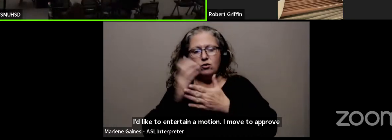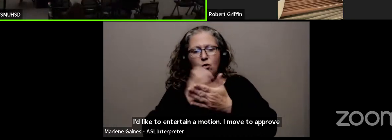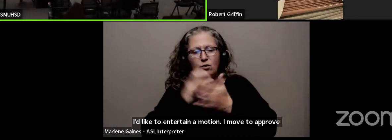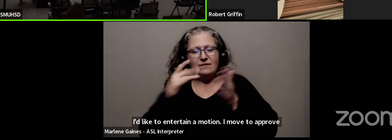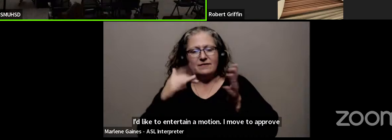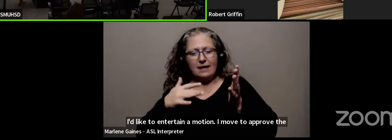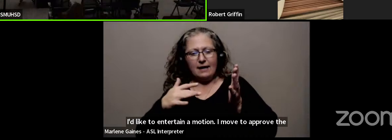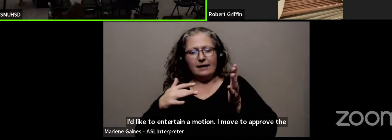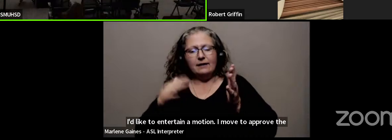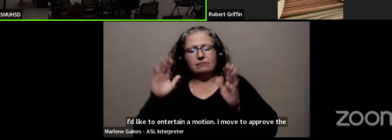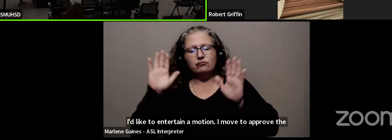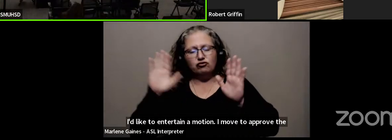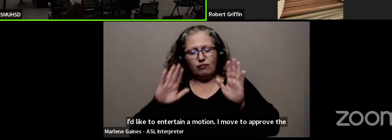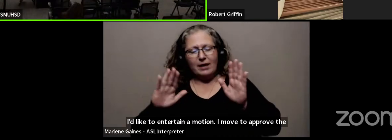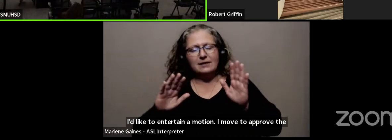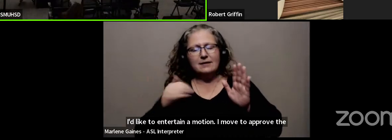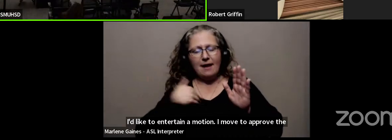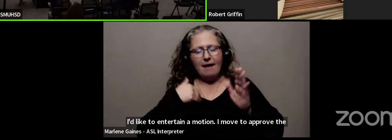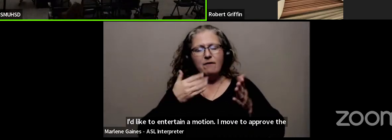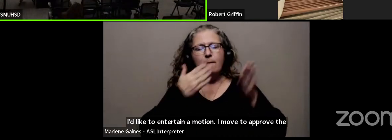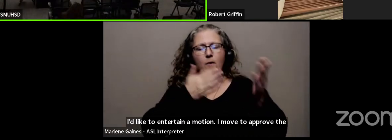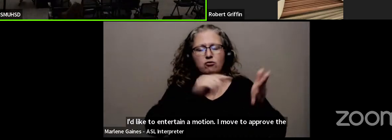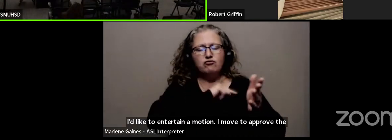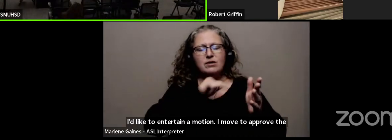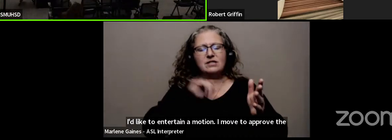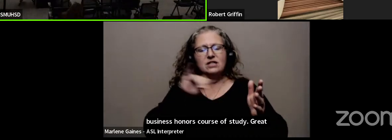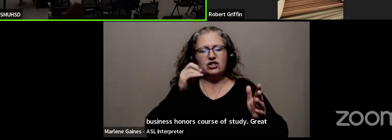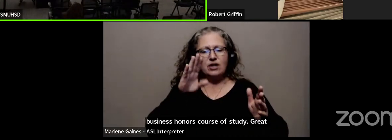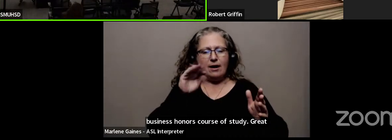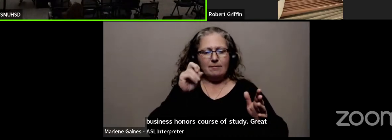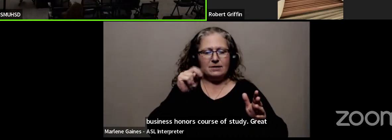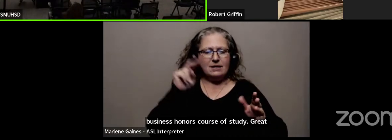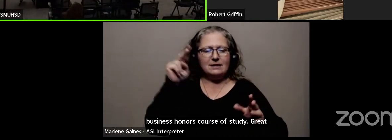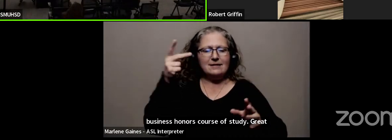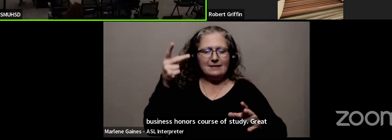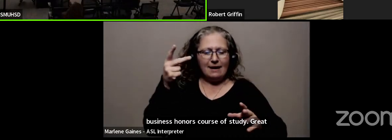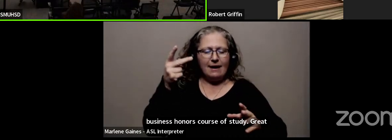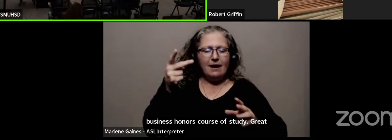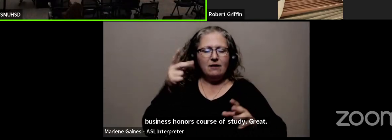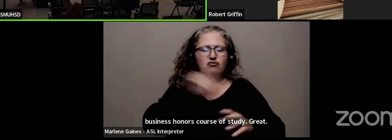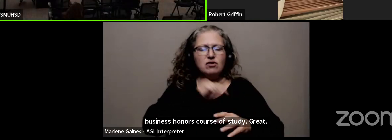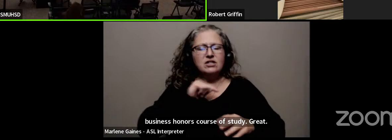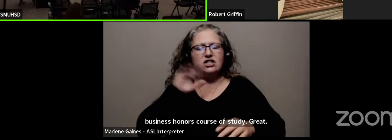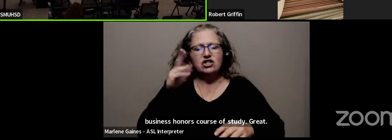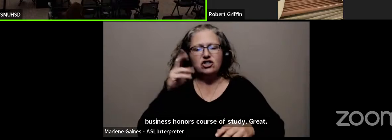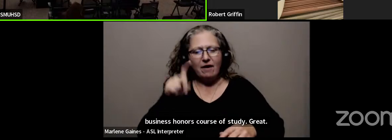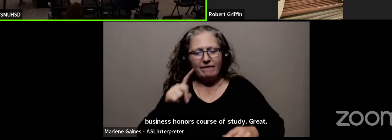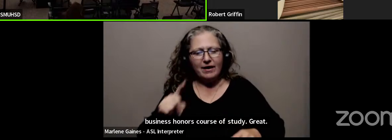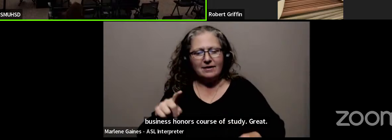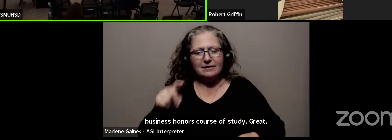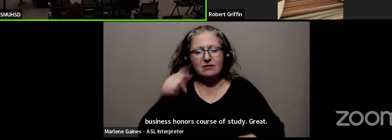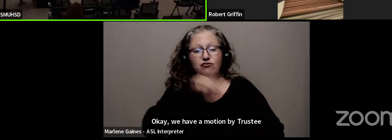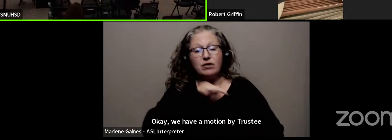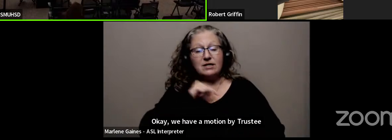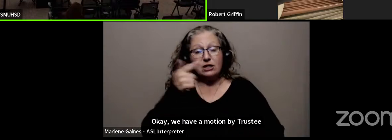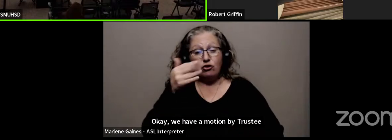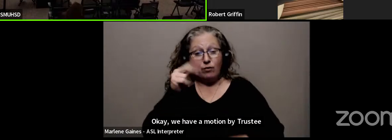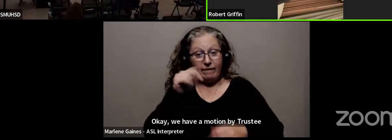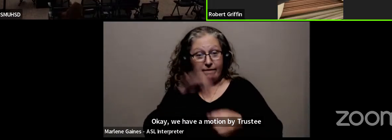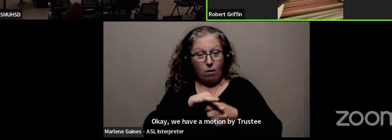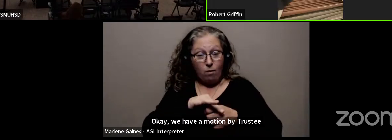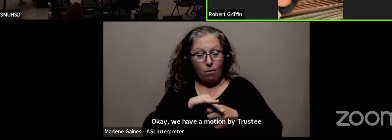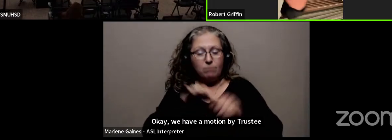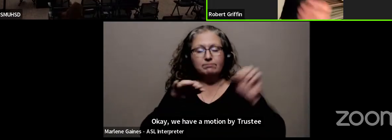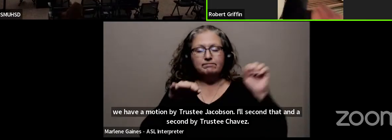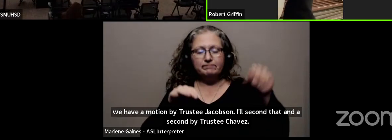study. Great. Okay, we have a motion by trustee Jacobson I'll second that. and a second by trustee Chavez. Trustee Griffin, how do you vote?